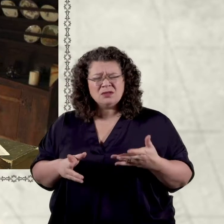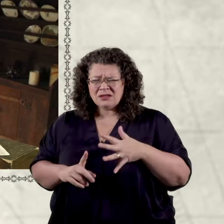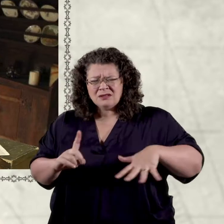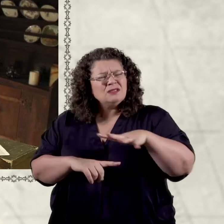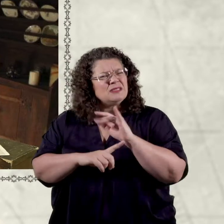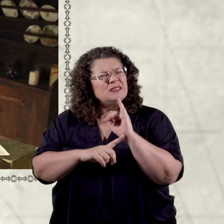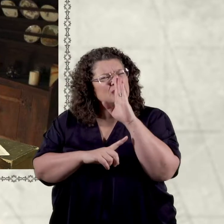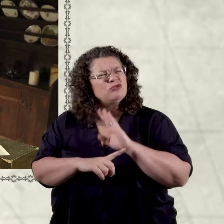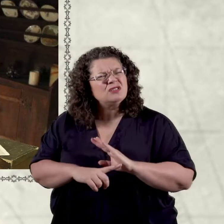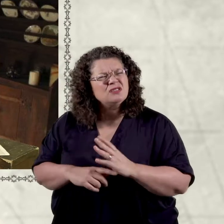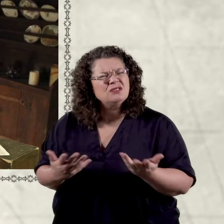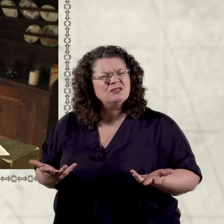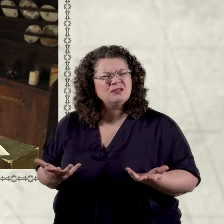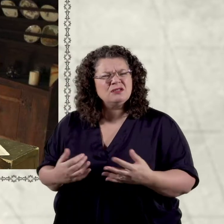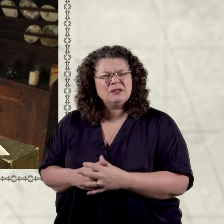situation is serious.